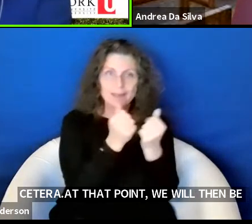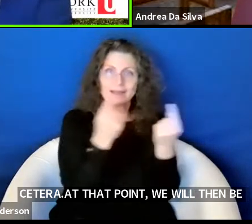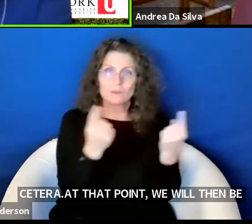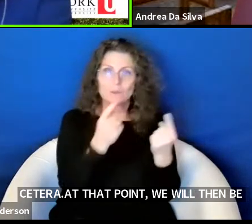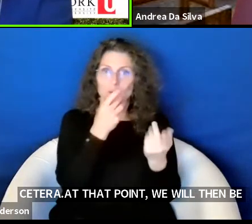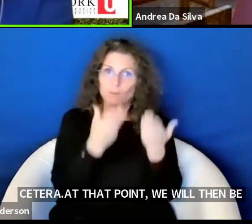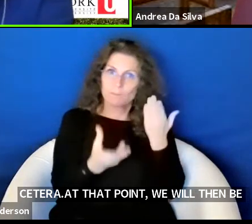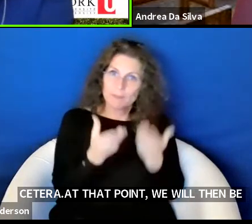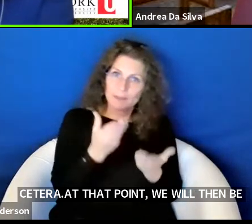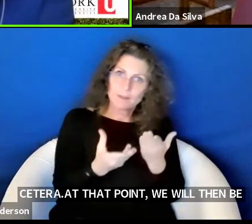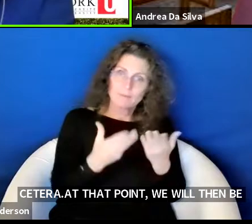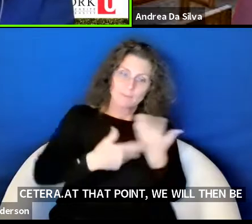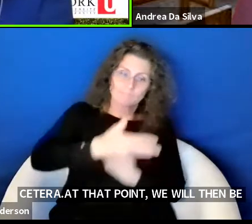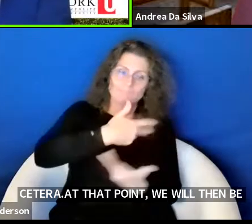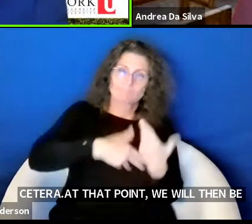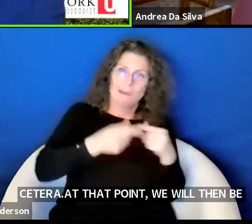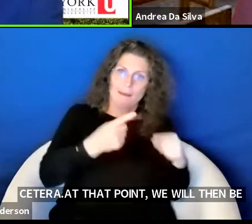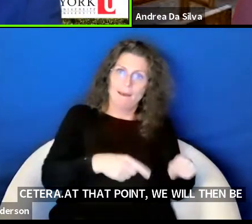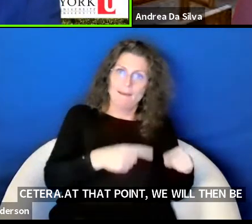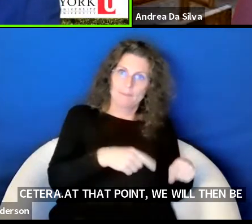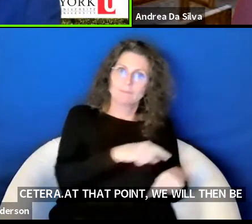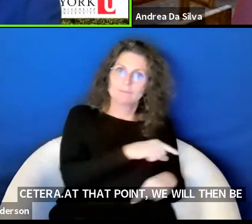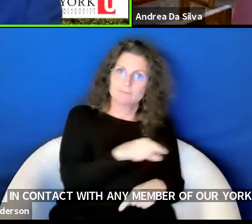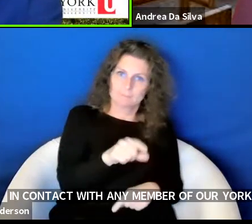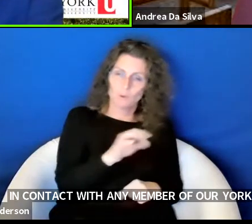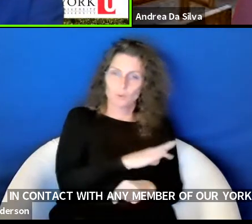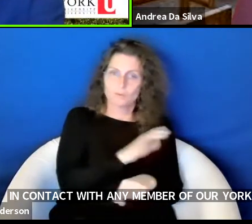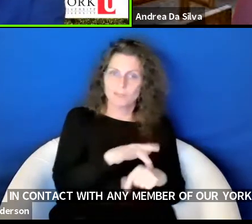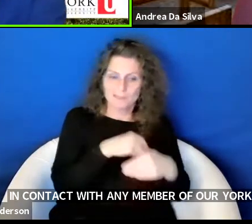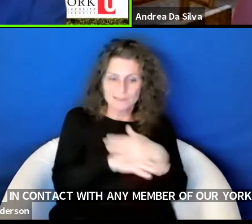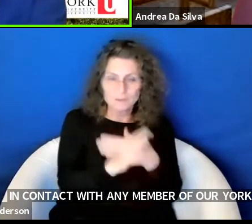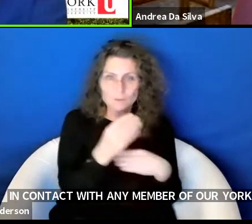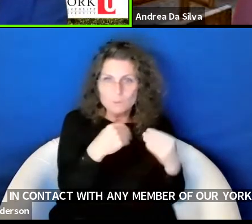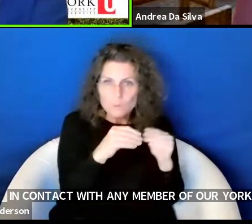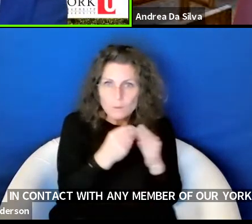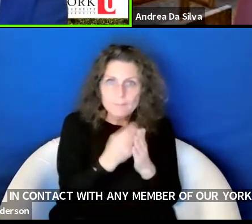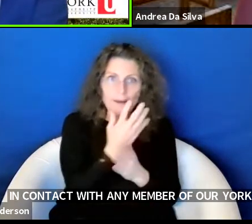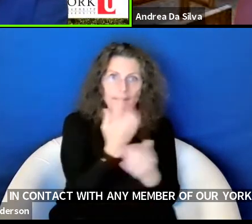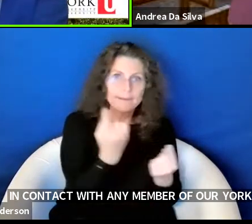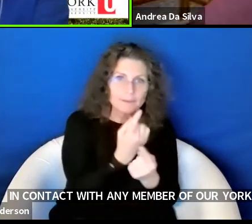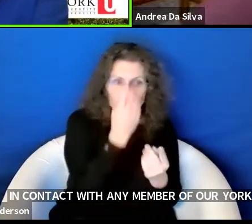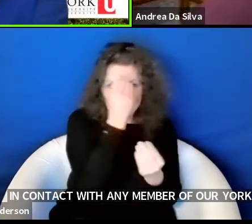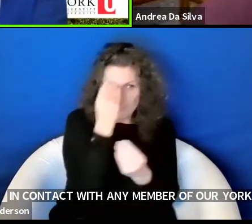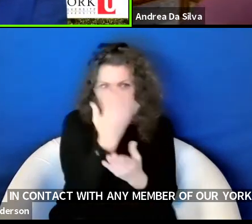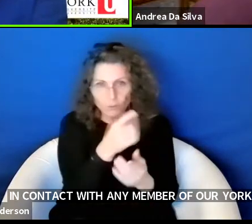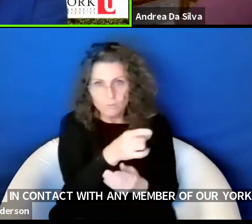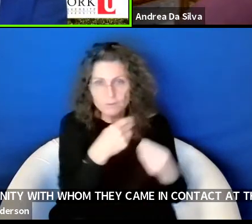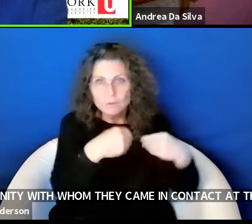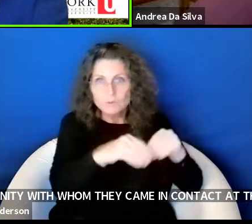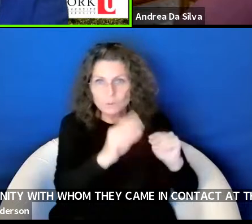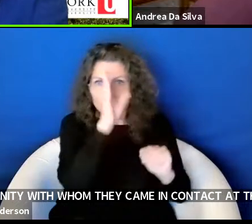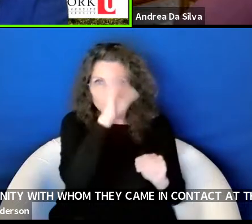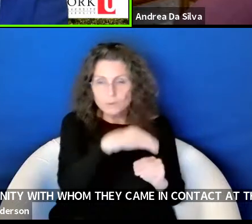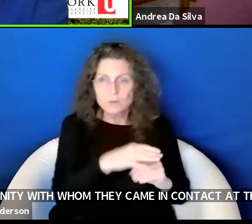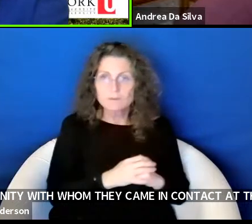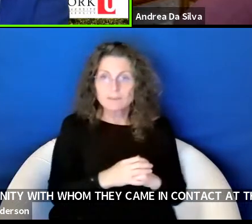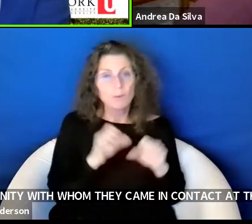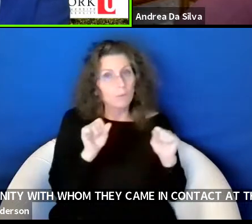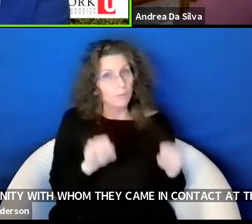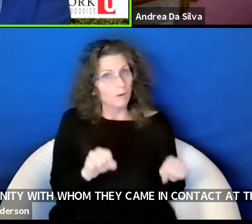community with whom they came in contact at that time. It could be that several days have